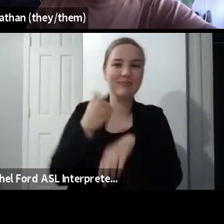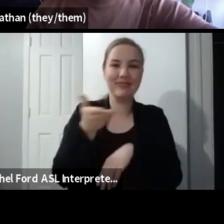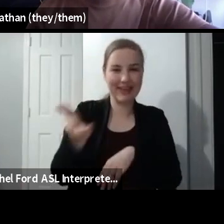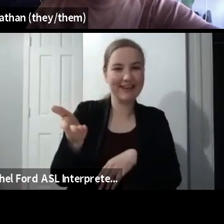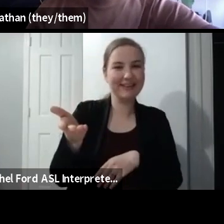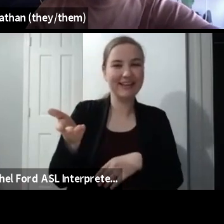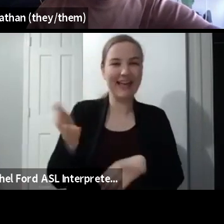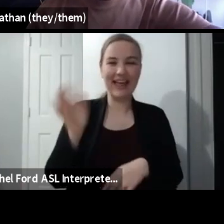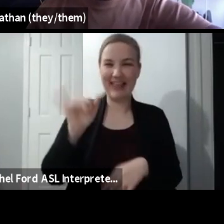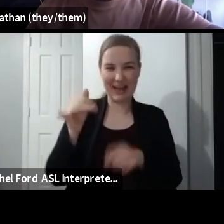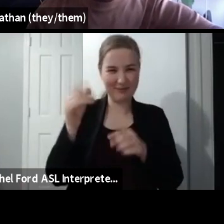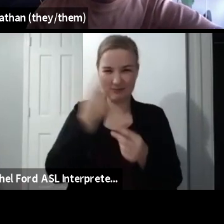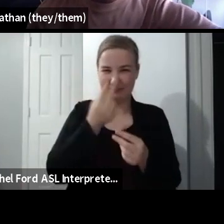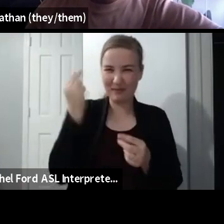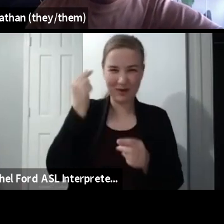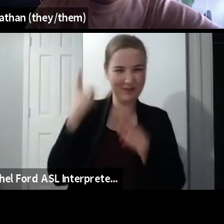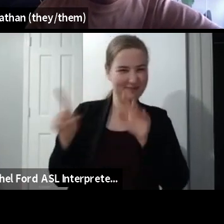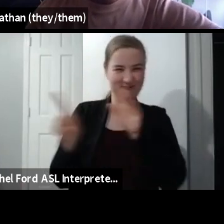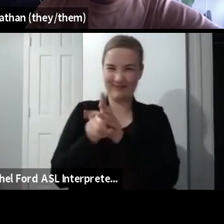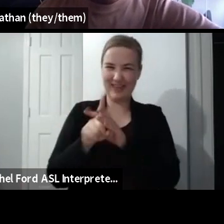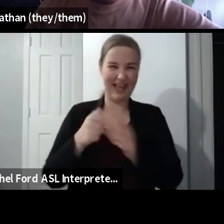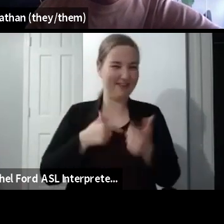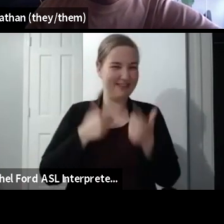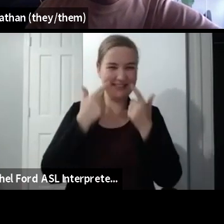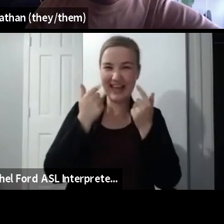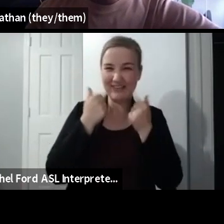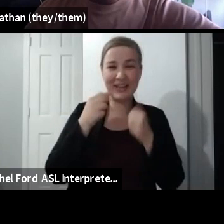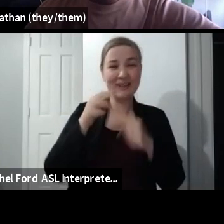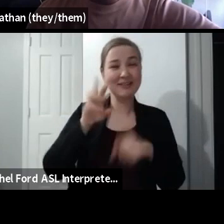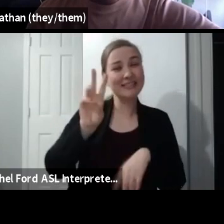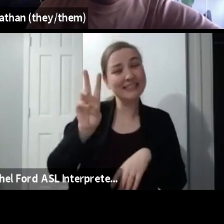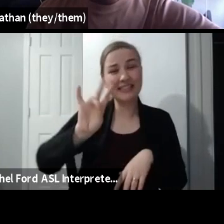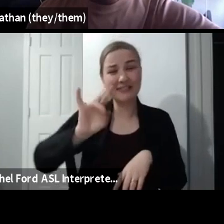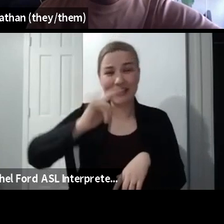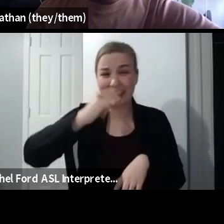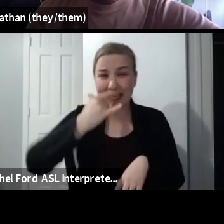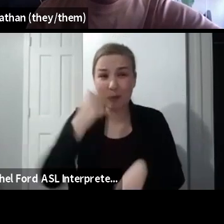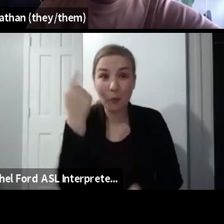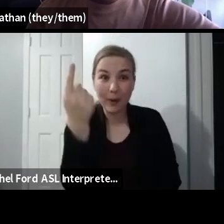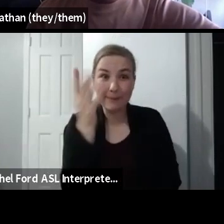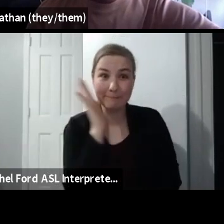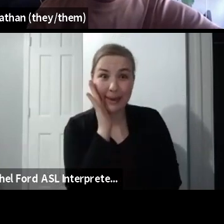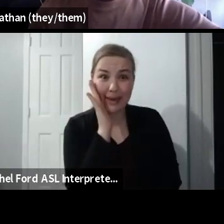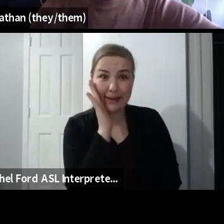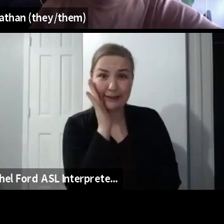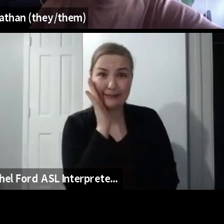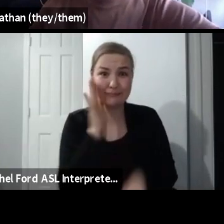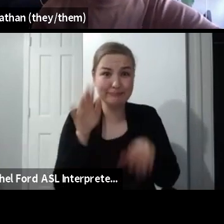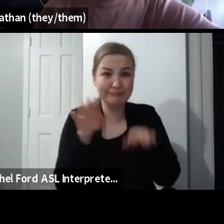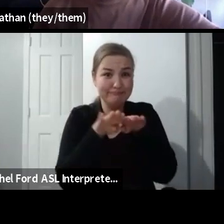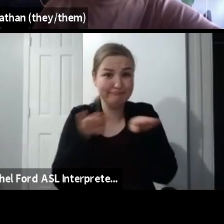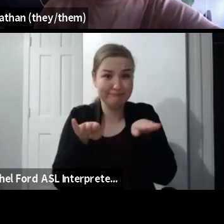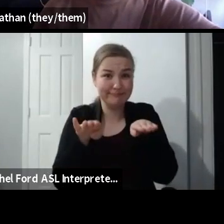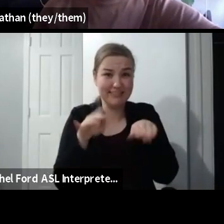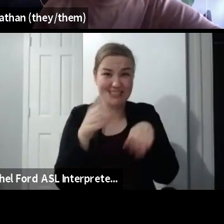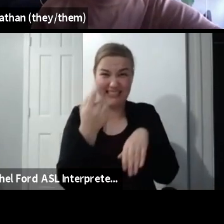I started laughing, you know, because it was like six of us, seven of us in one bed in my